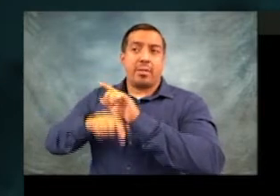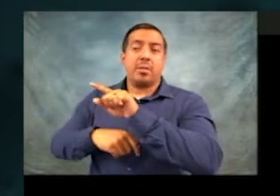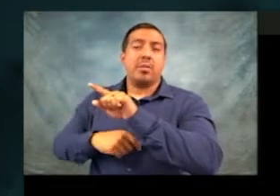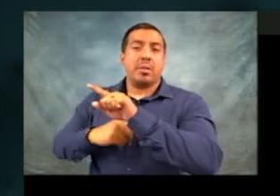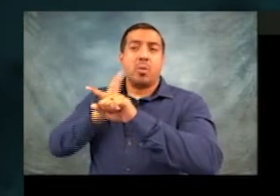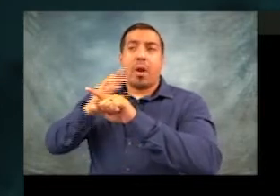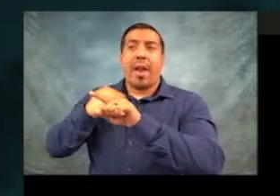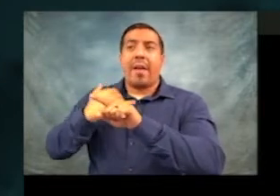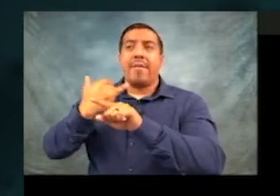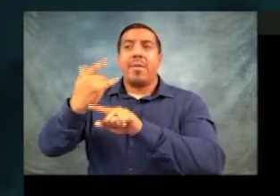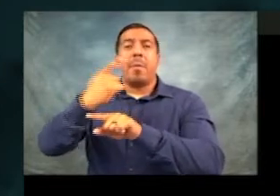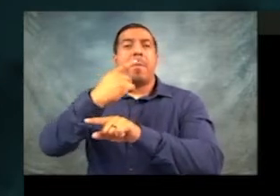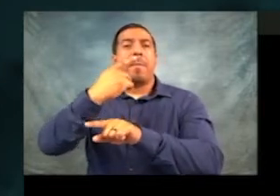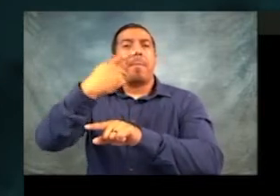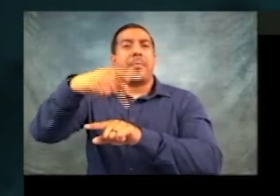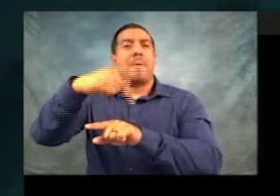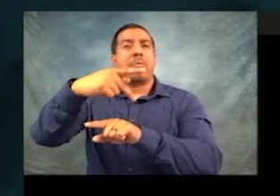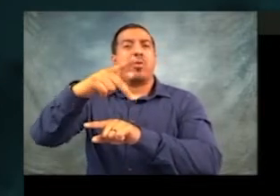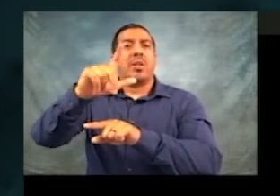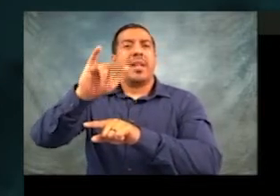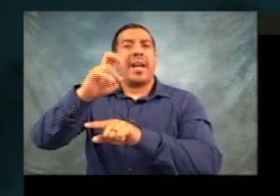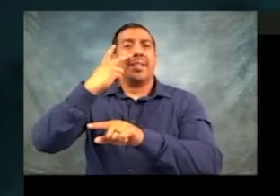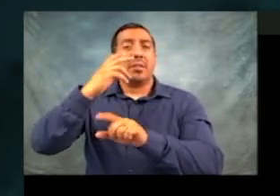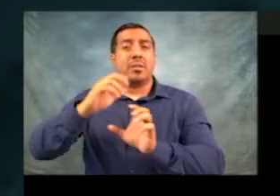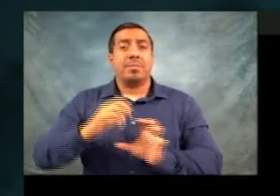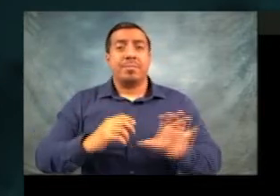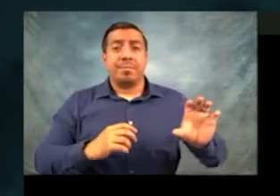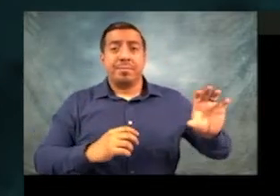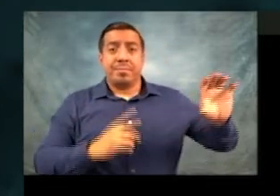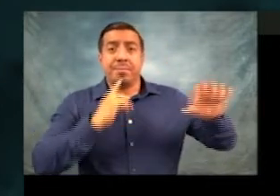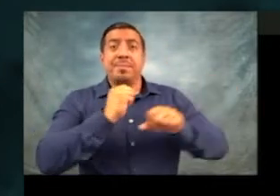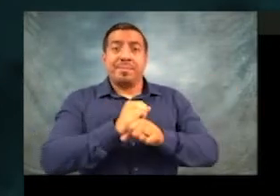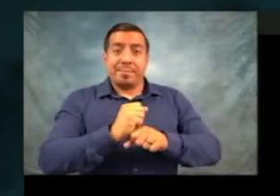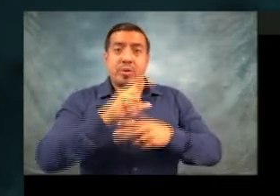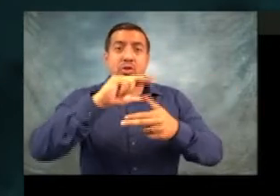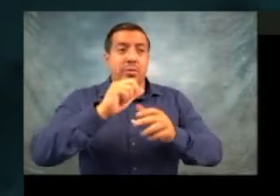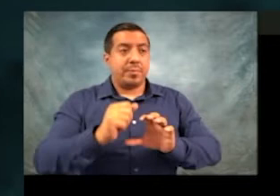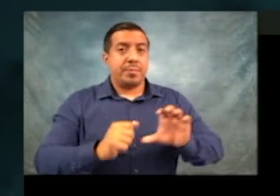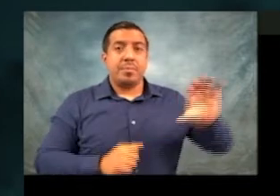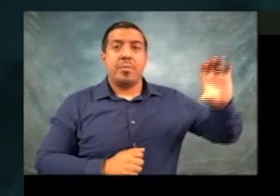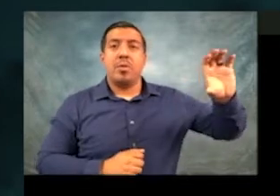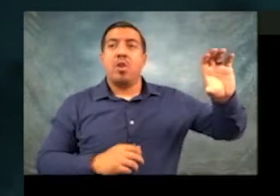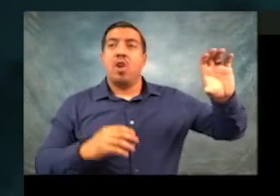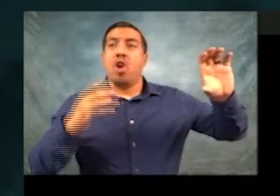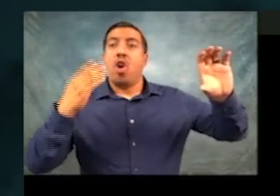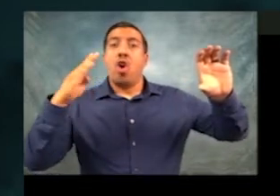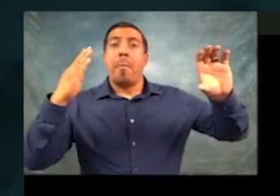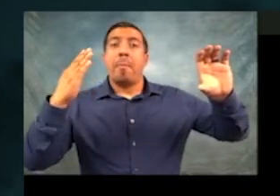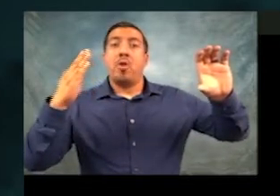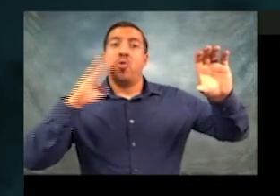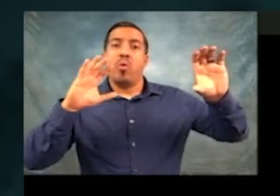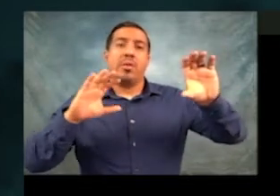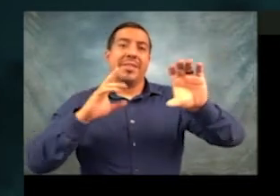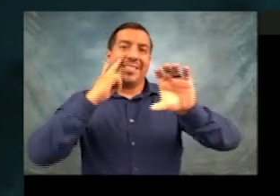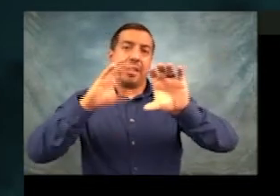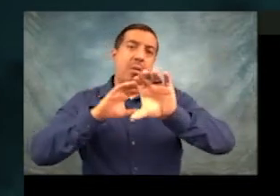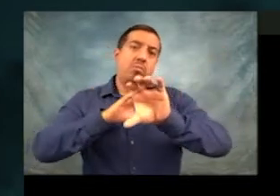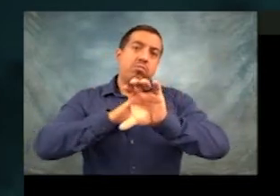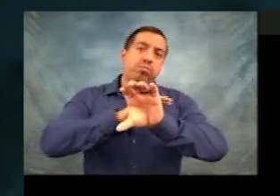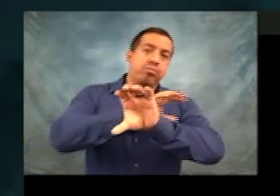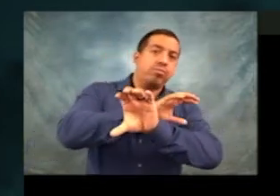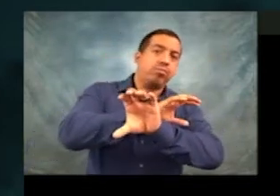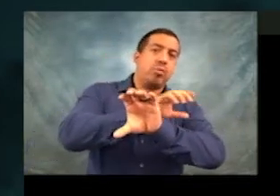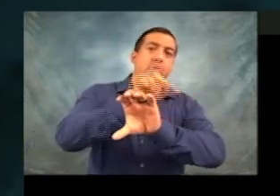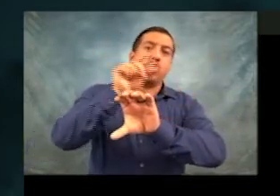So this purple line is what Laura did, and this blue line is if we were to shift it over 20